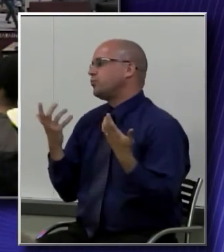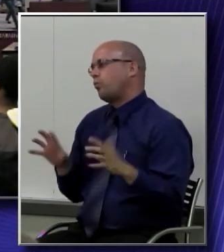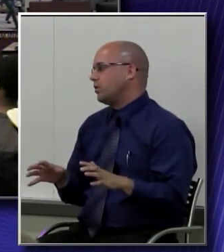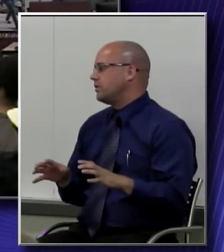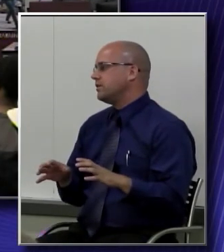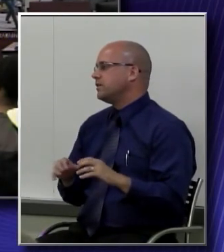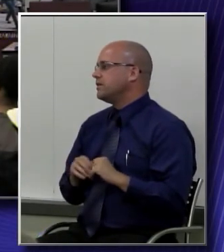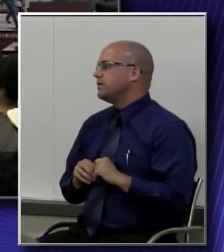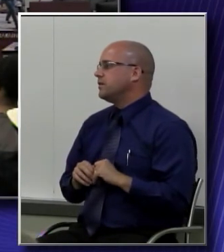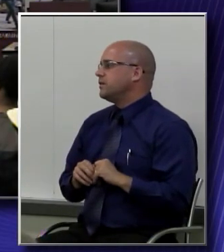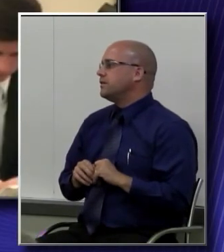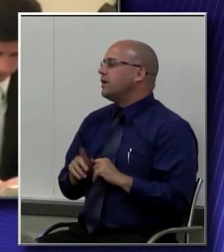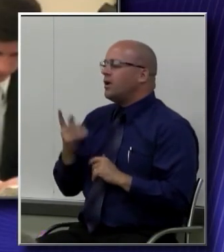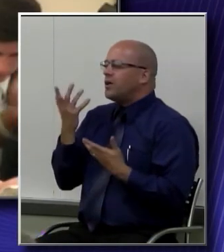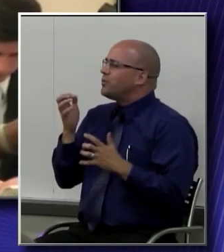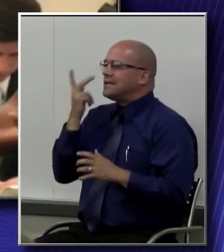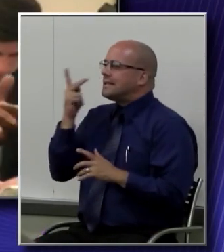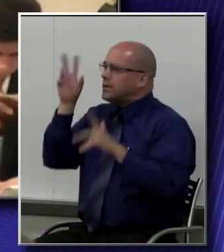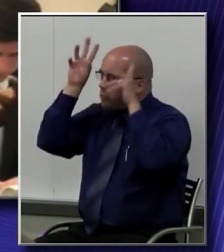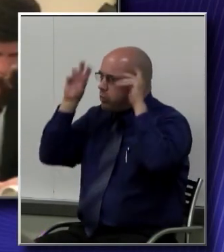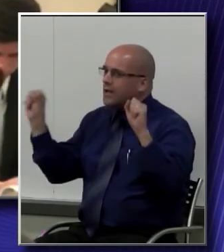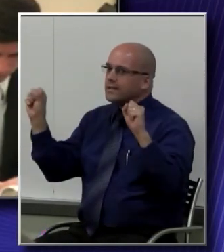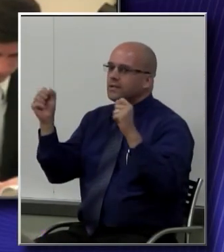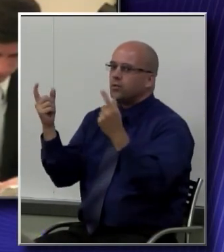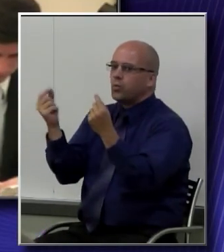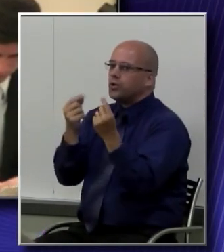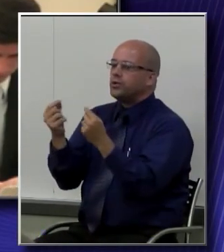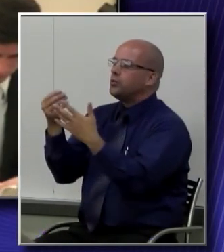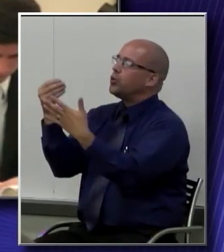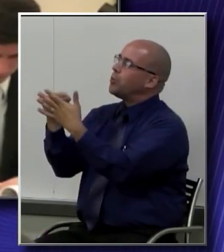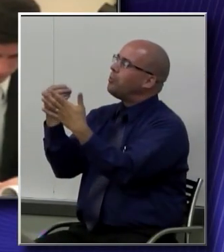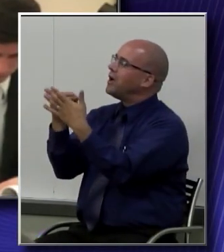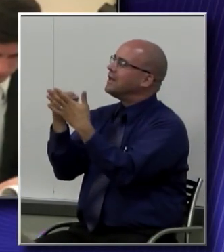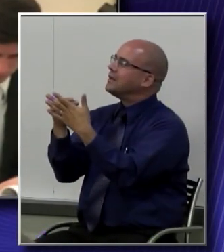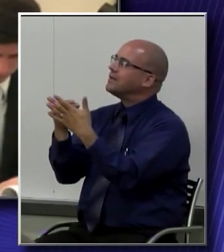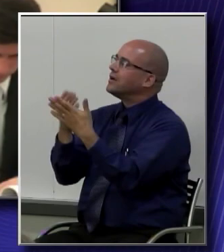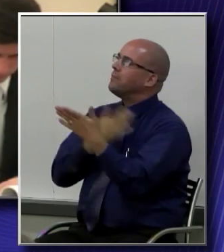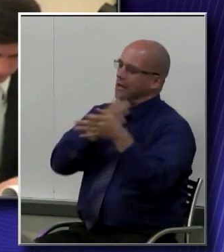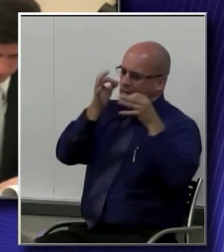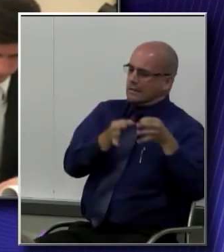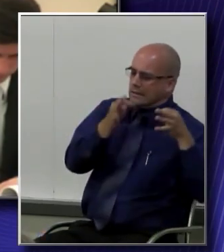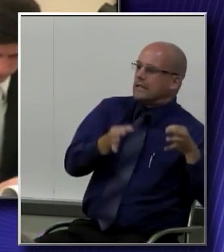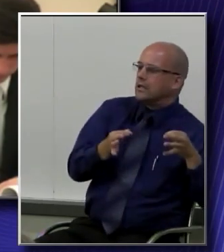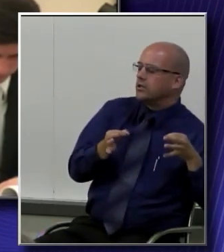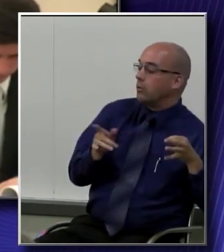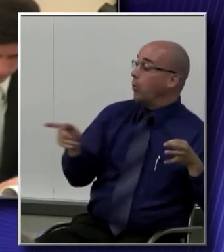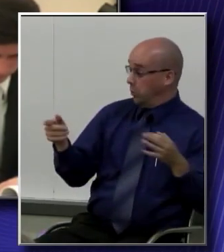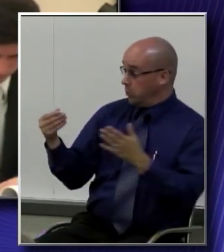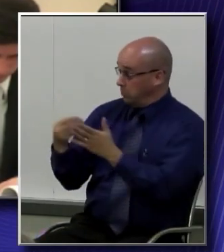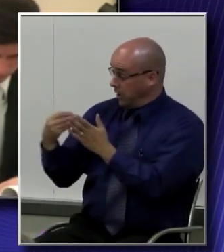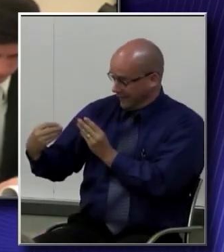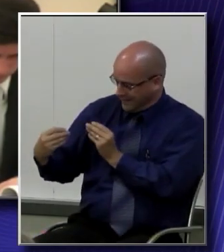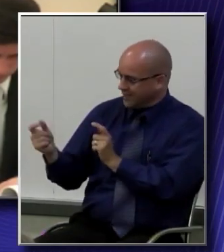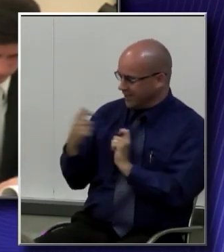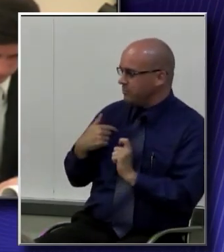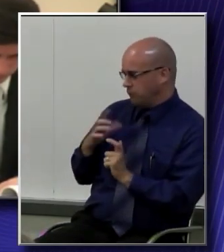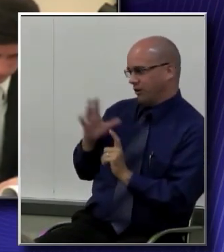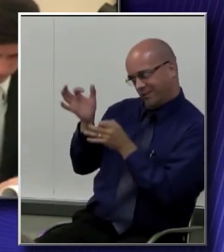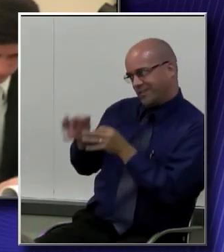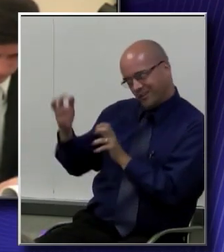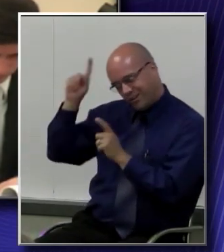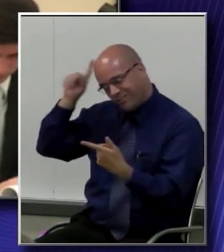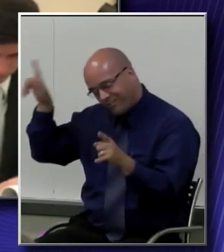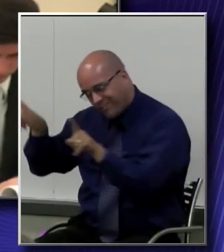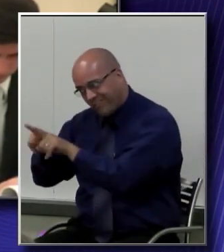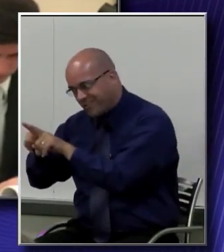their money to their campaign, that they dictate their decisions. They're just going off what they said. I want someone who worked